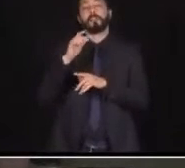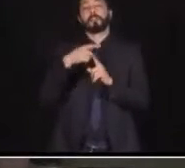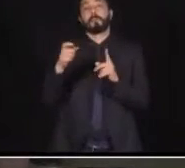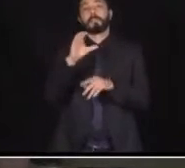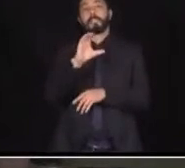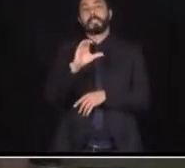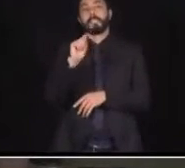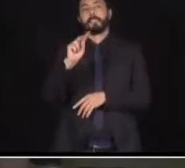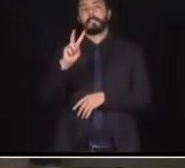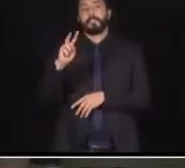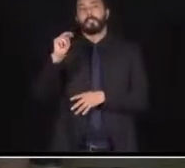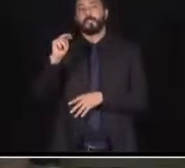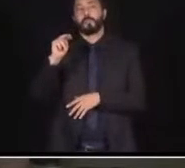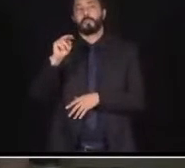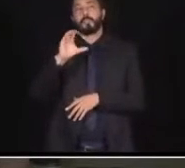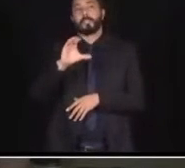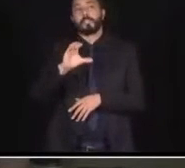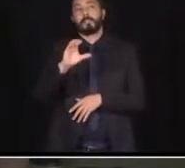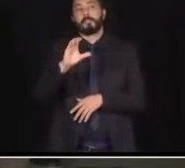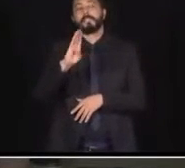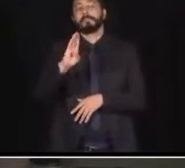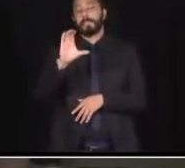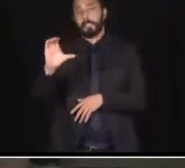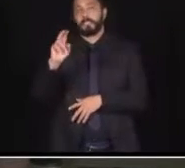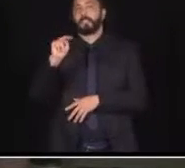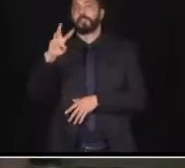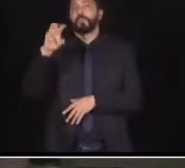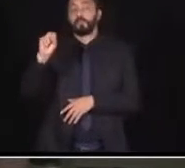ahead. Hi, Laura. Hi there, Premier. How you doing? Good.